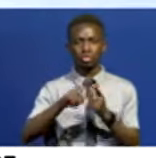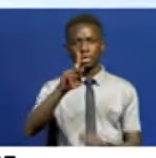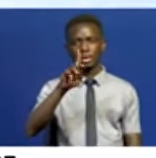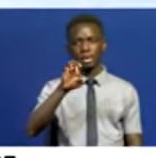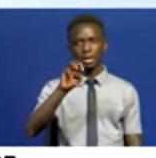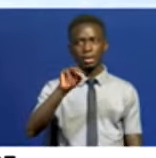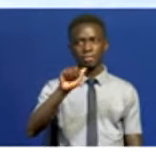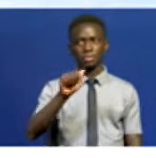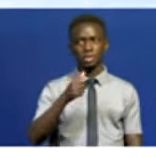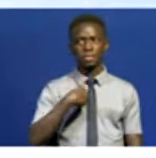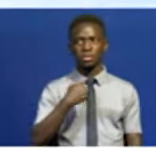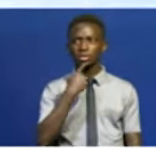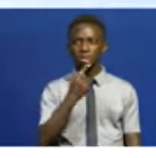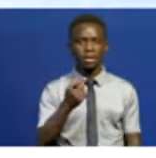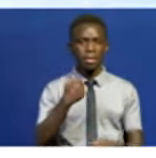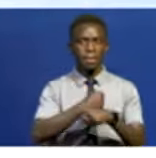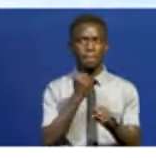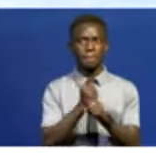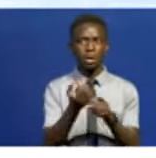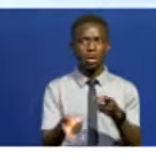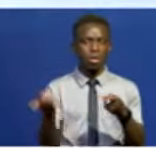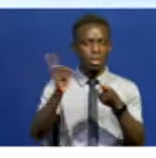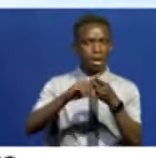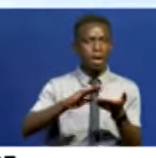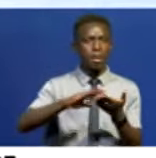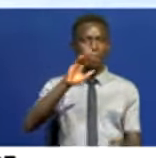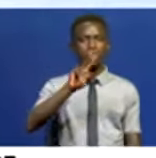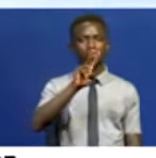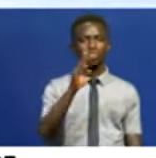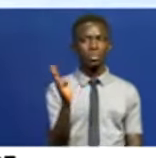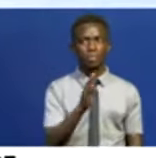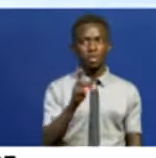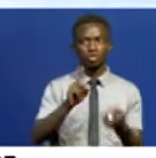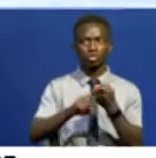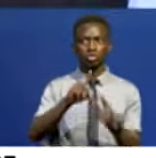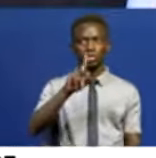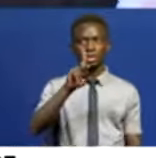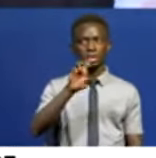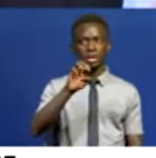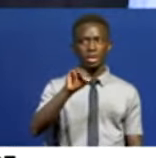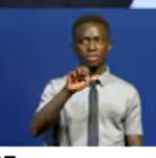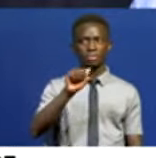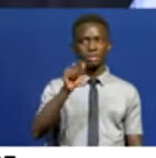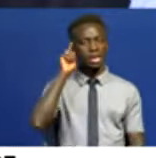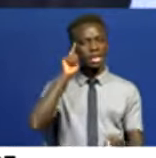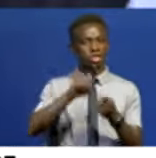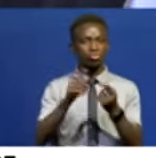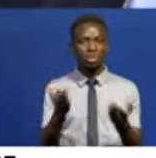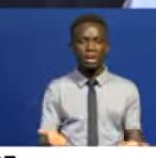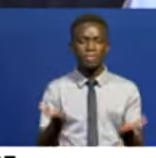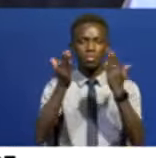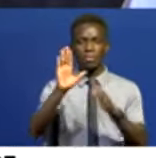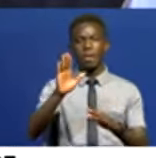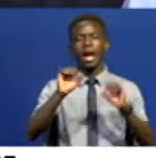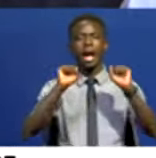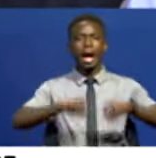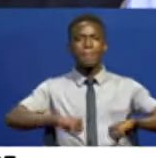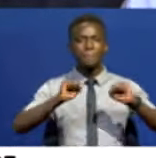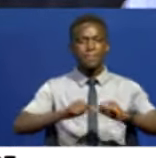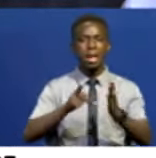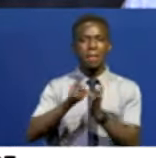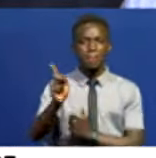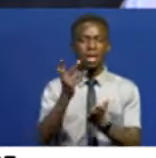to make an extra 2 billion shillings to KEMSA to enhance their ability to buy products